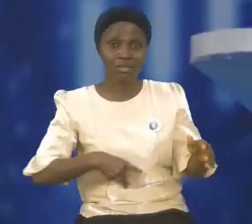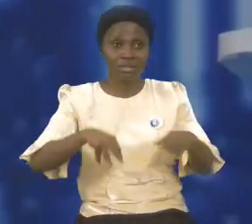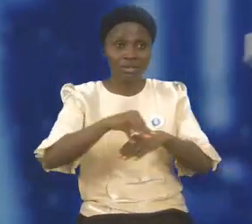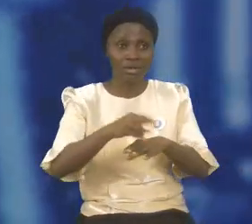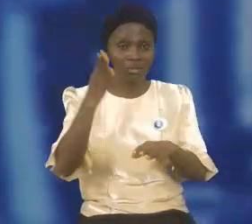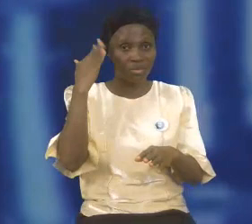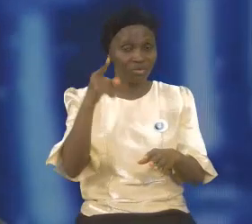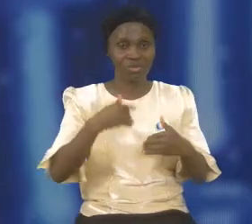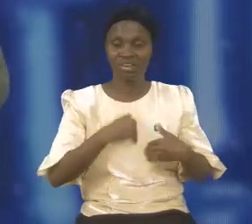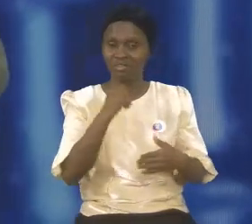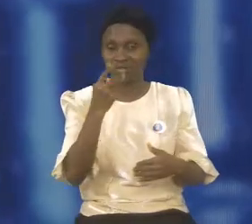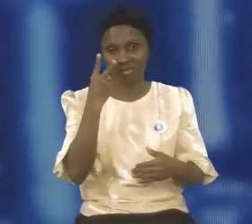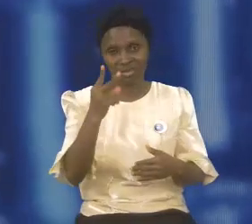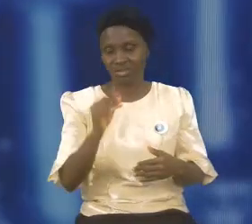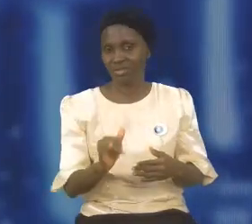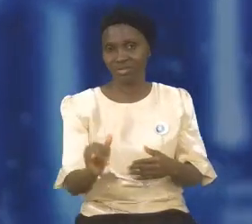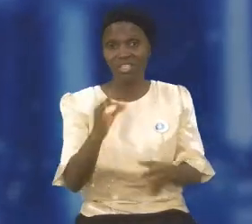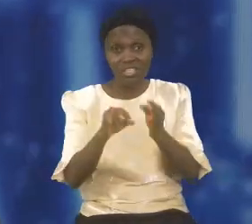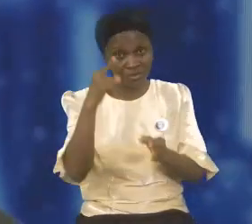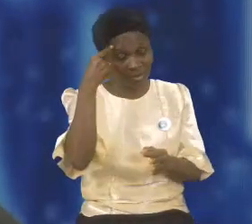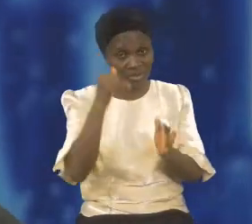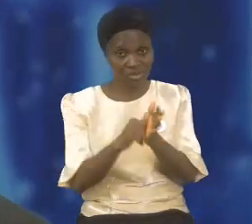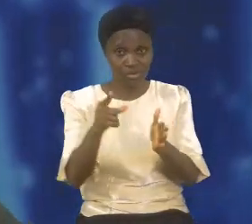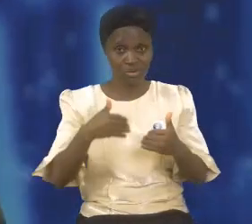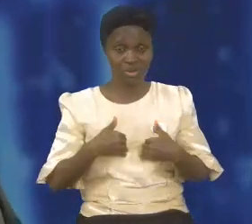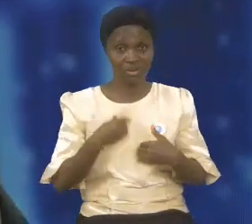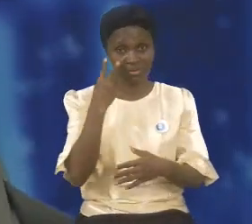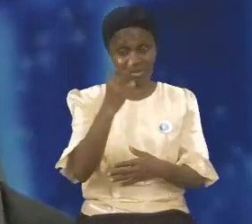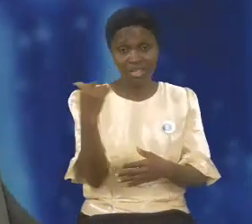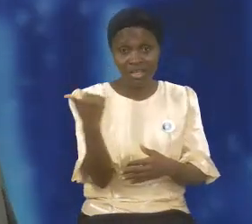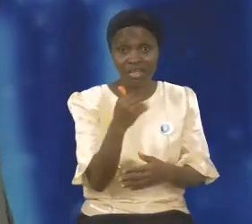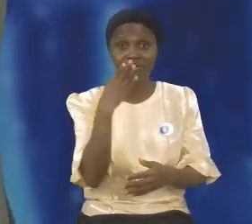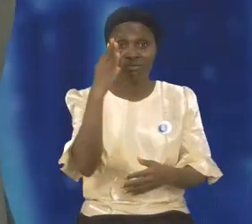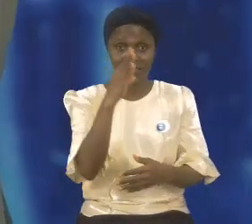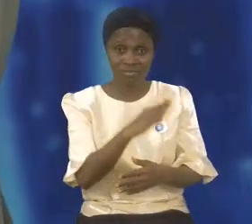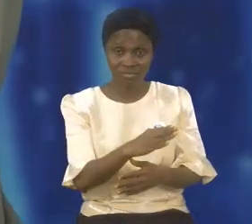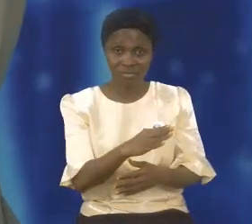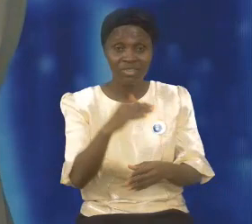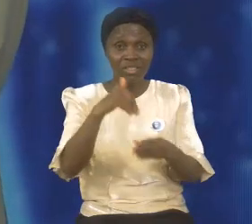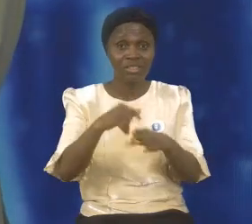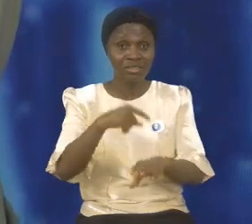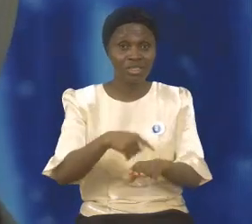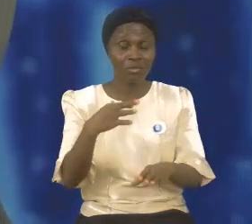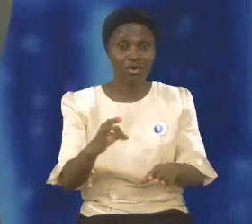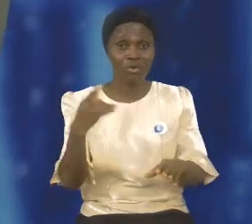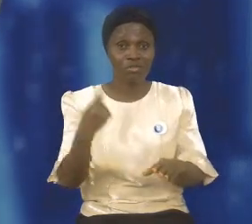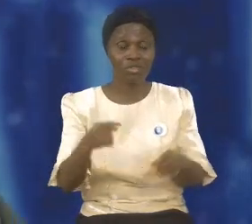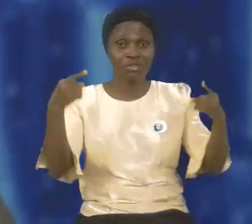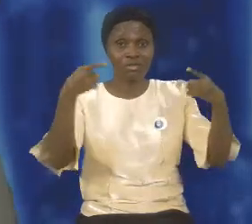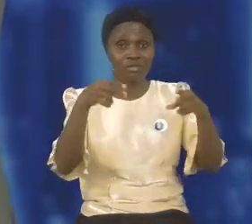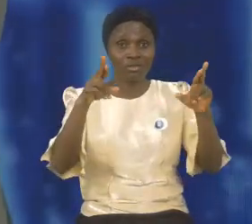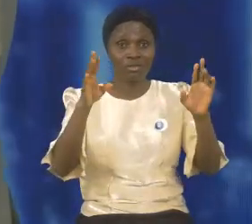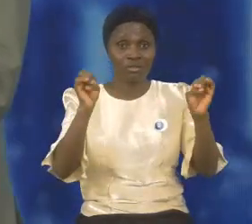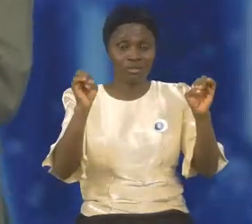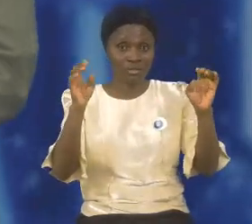the depths of evil and the height of evil in the time of the Grecian Empire,